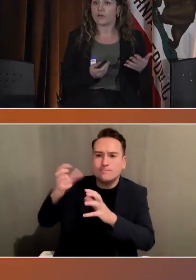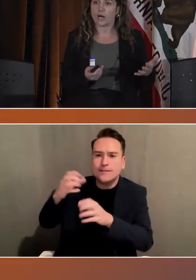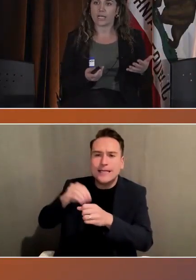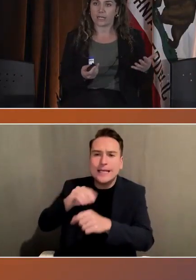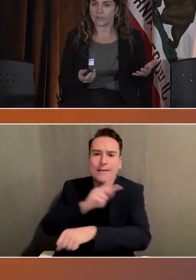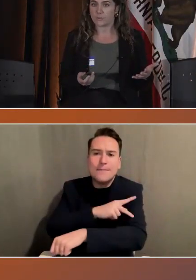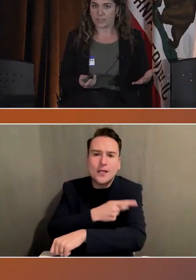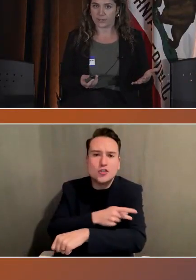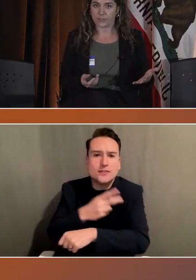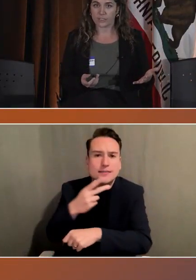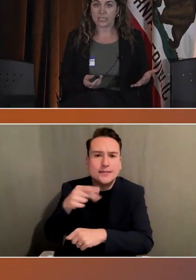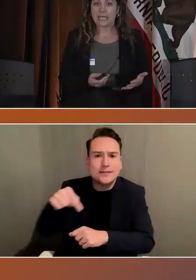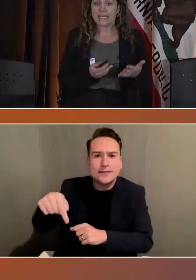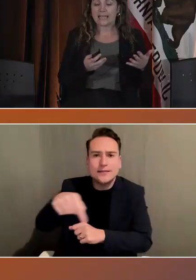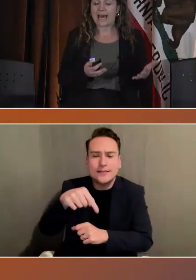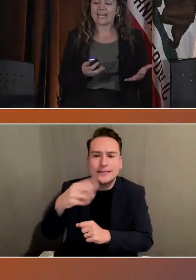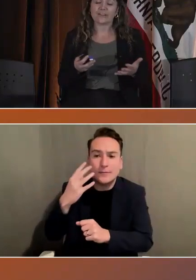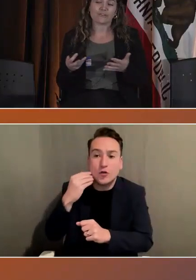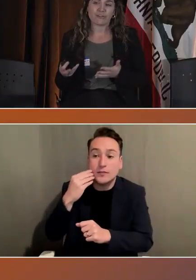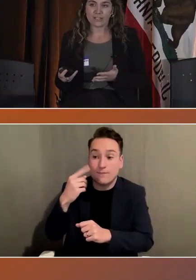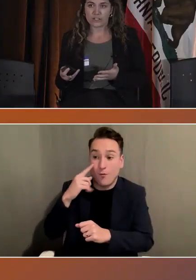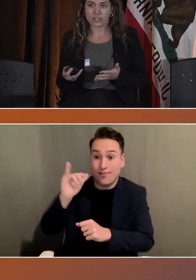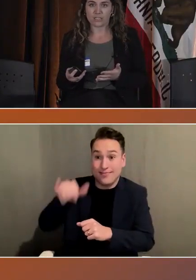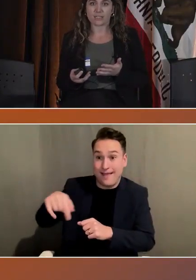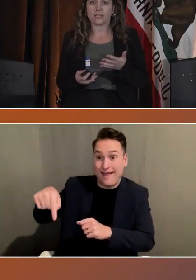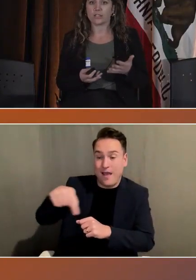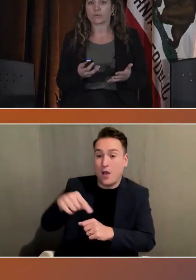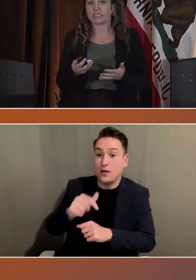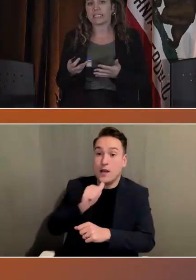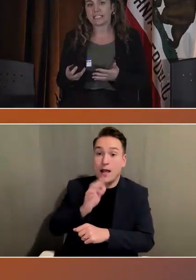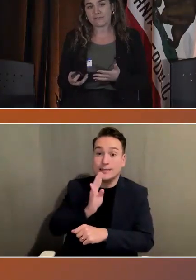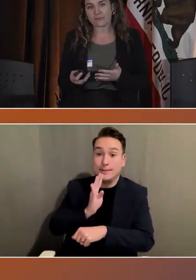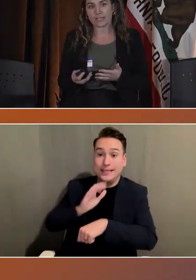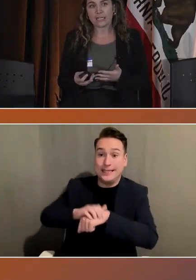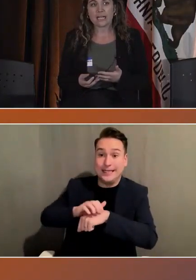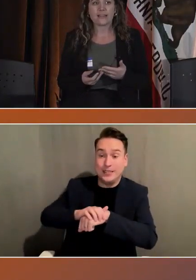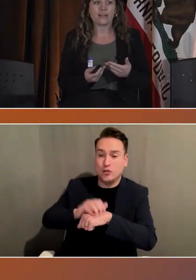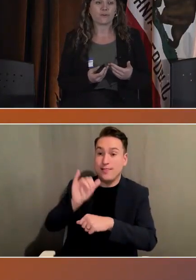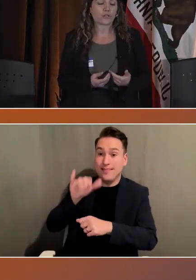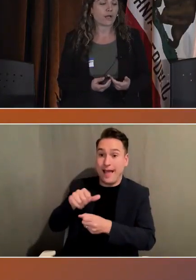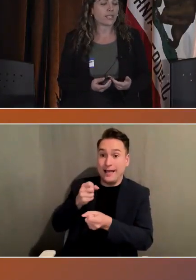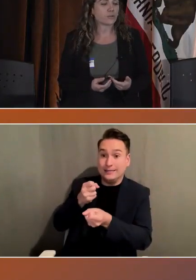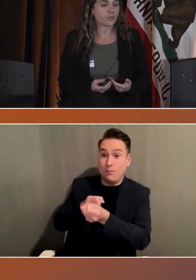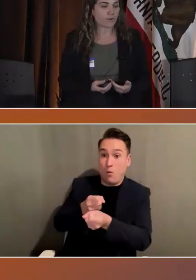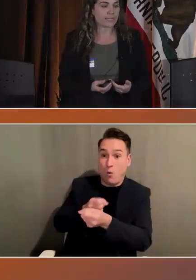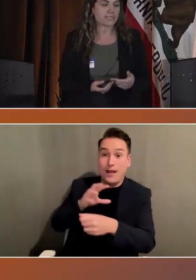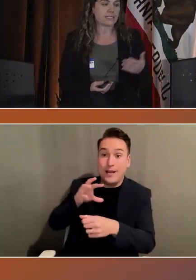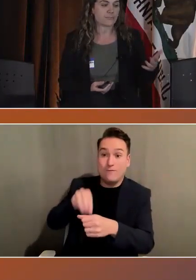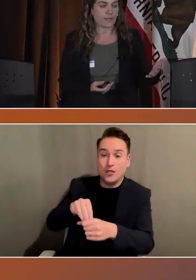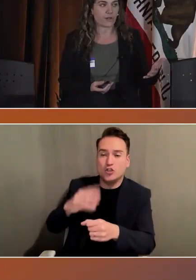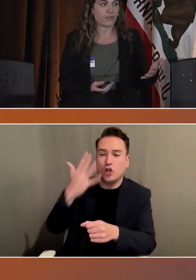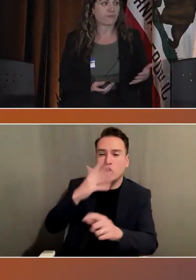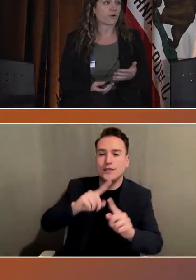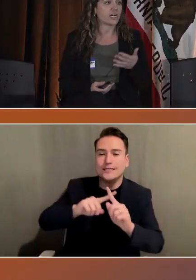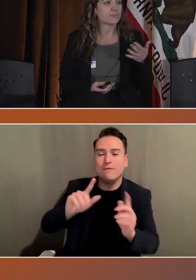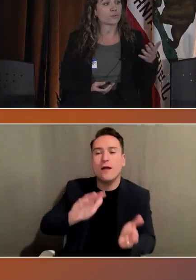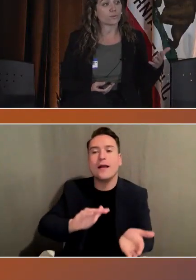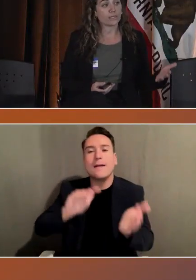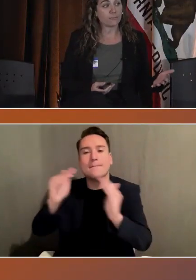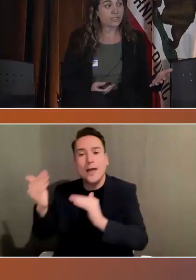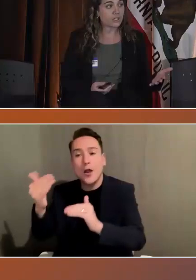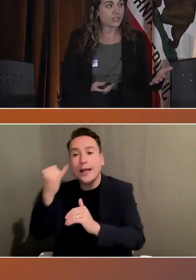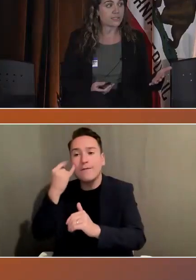of non-English speakers, that intervention is going to look really different than if you're trying to address a disparity for